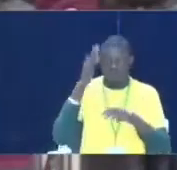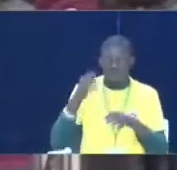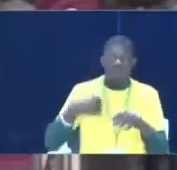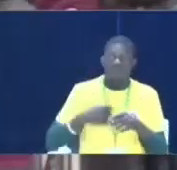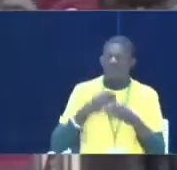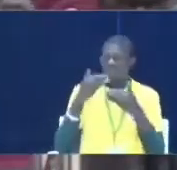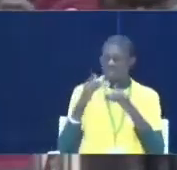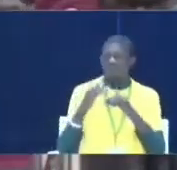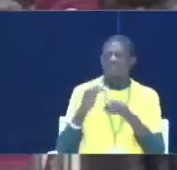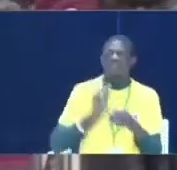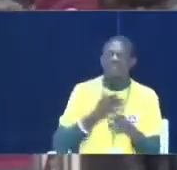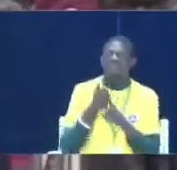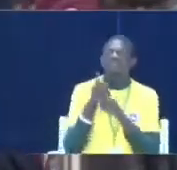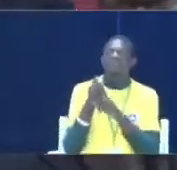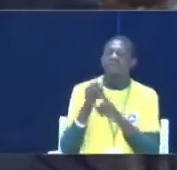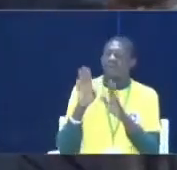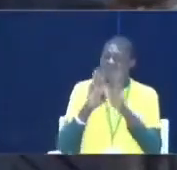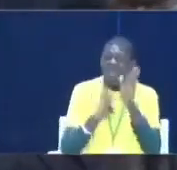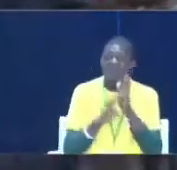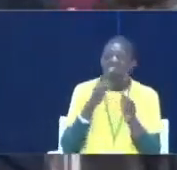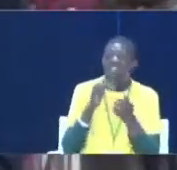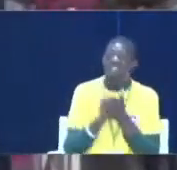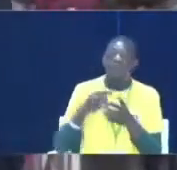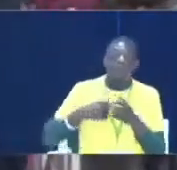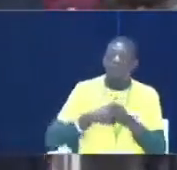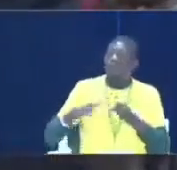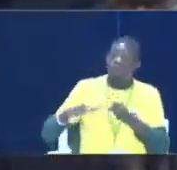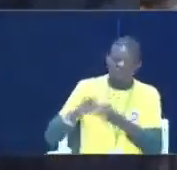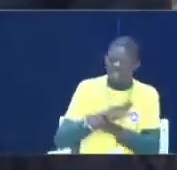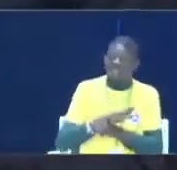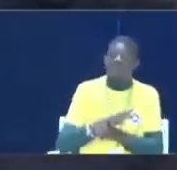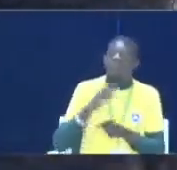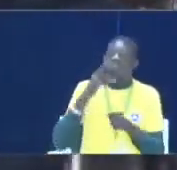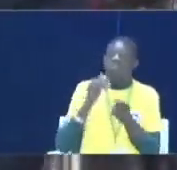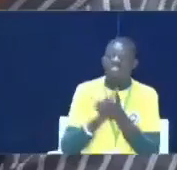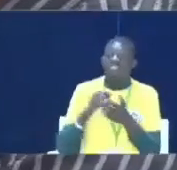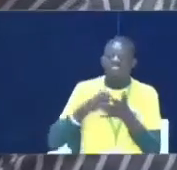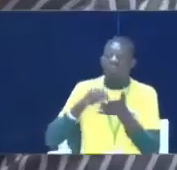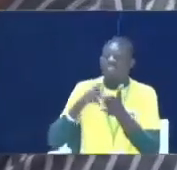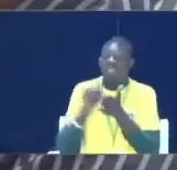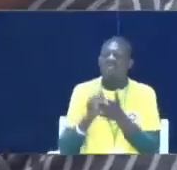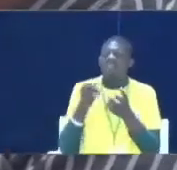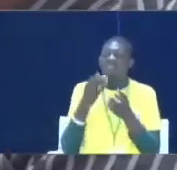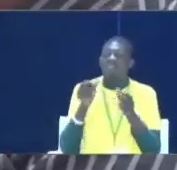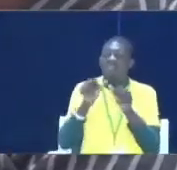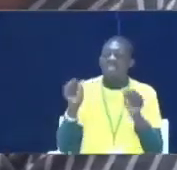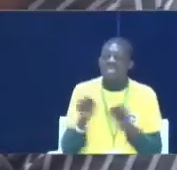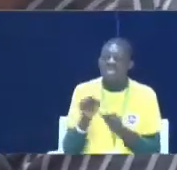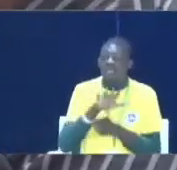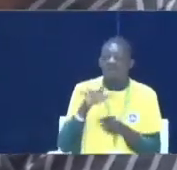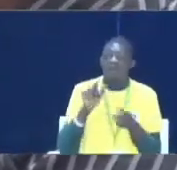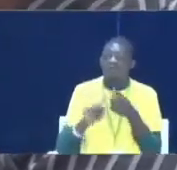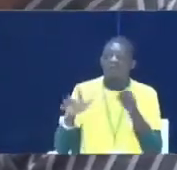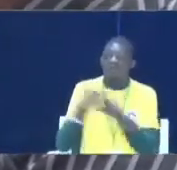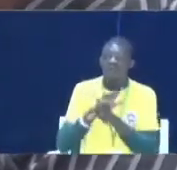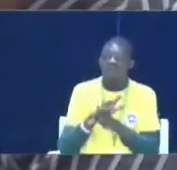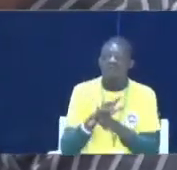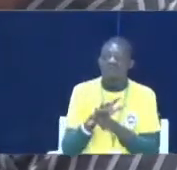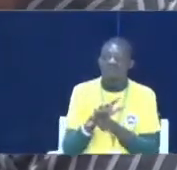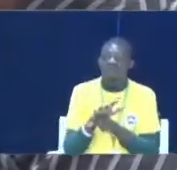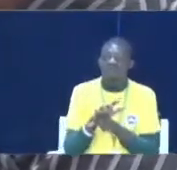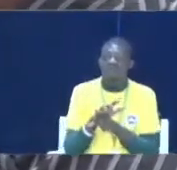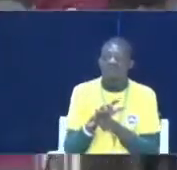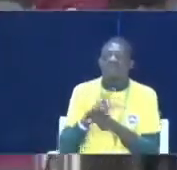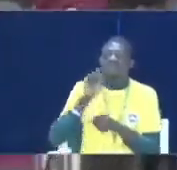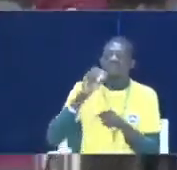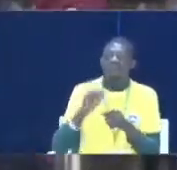limit ourselves. The Bible says we should occupy. If it says occupy, it means there are spaces everywhere for us to occupy.